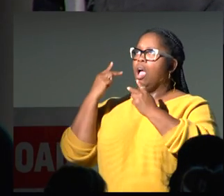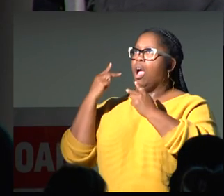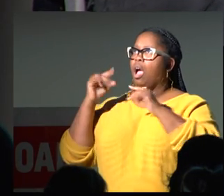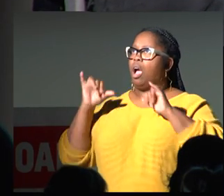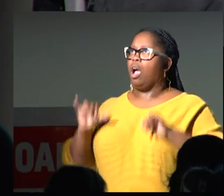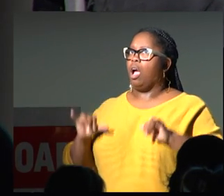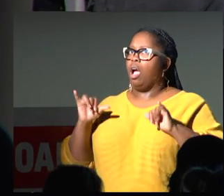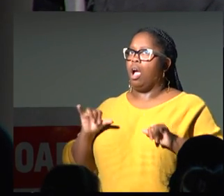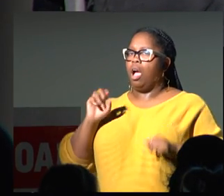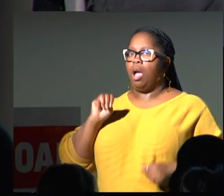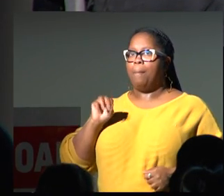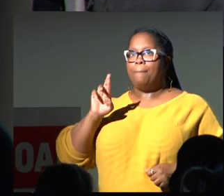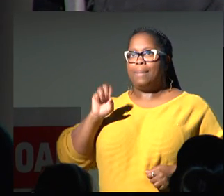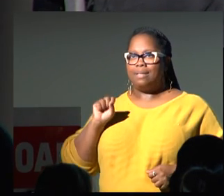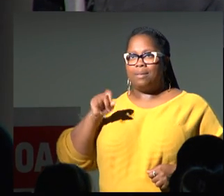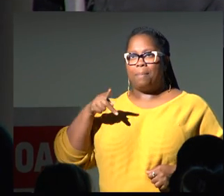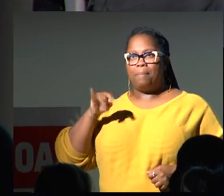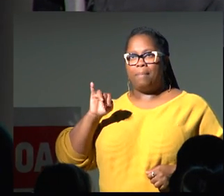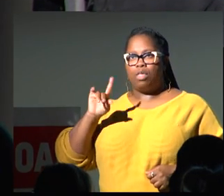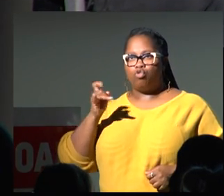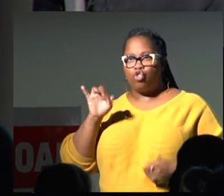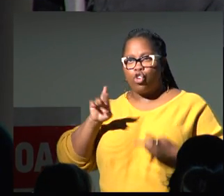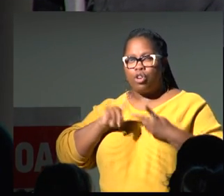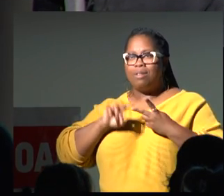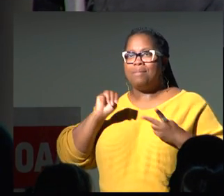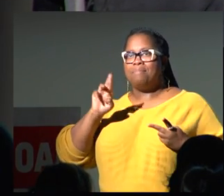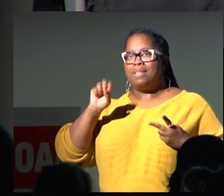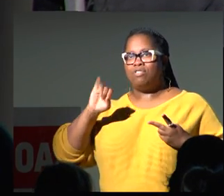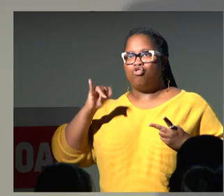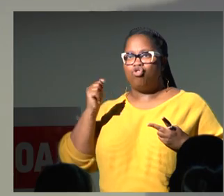that Ms. Pilcher and Ms. Jackson